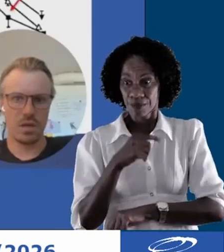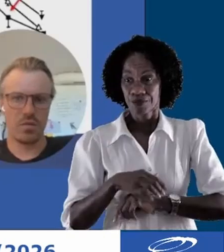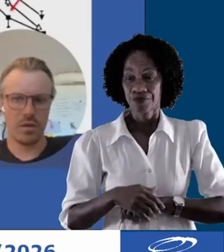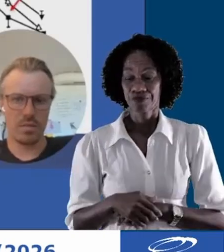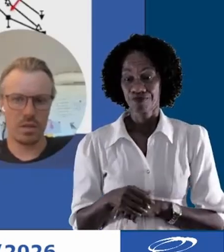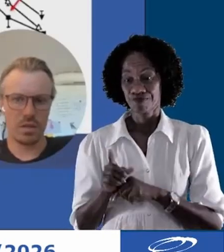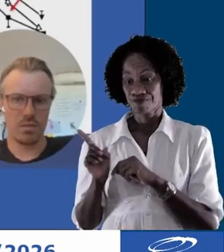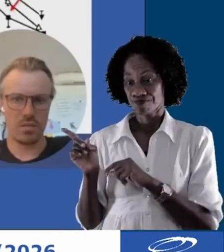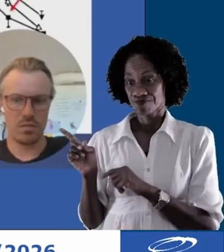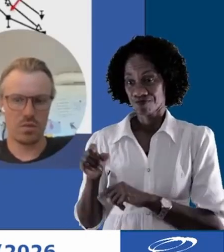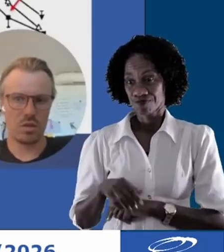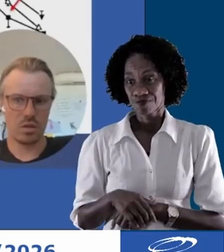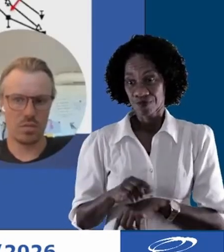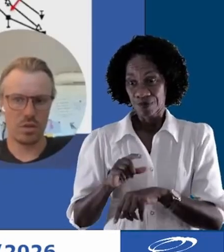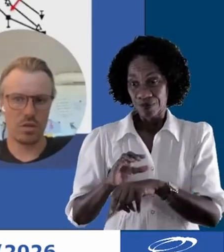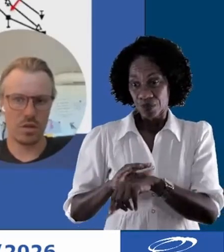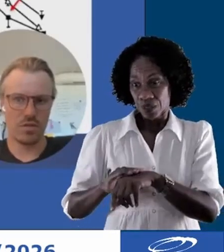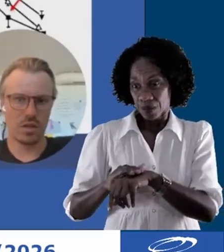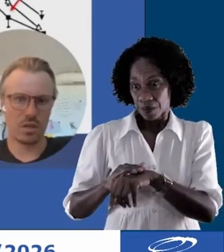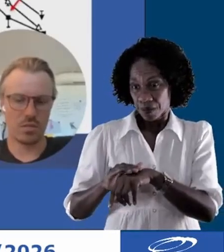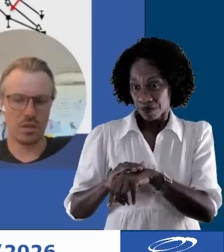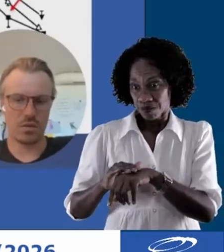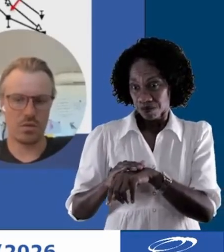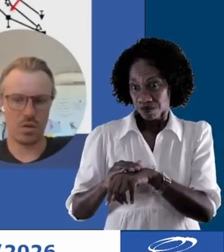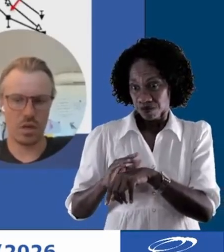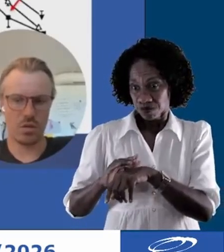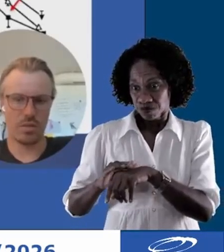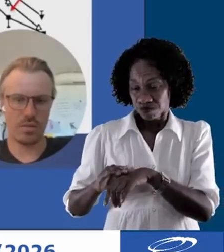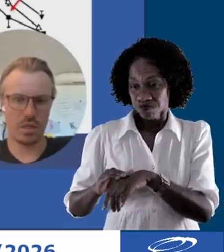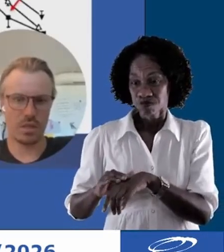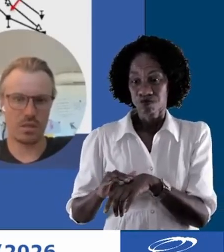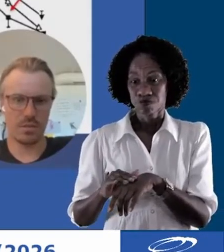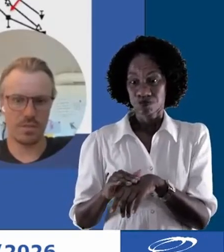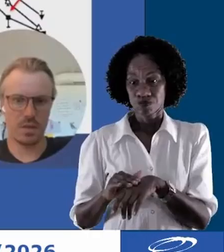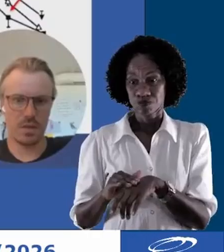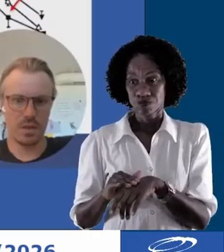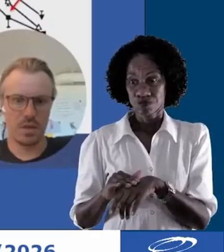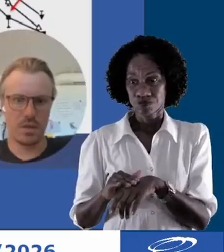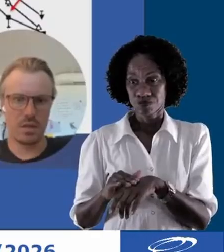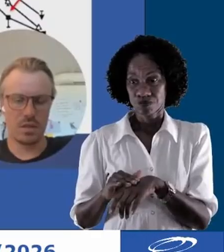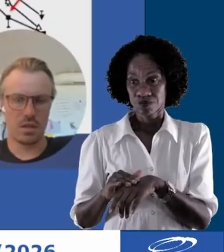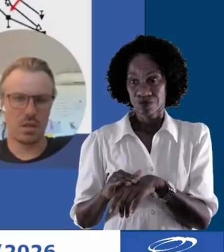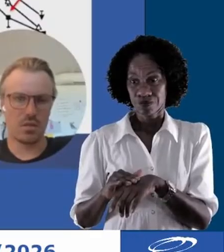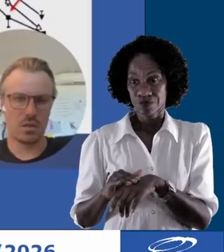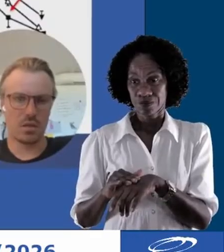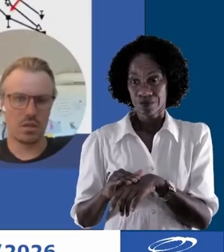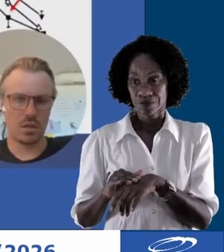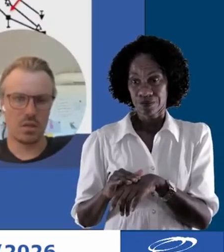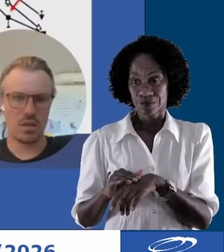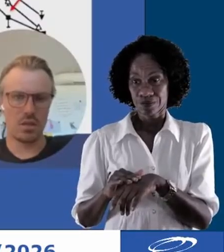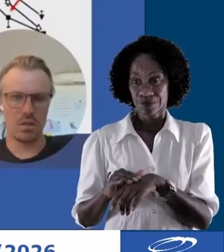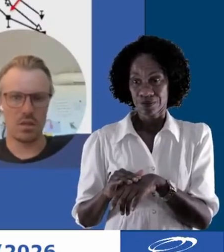and rifampicin demonstrated superior efficacy compared to glycopeptides. This is another in